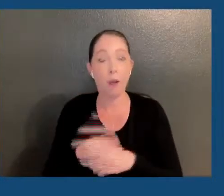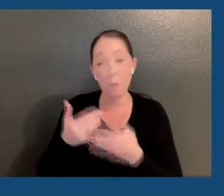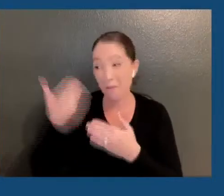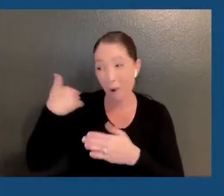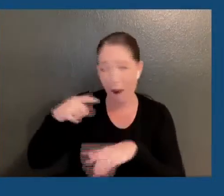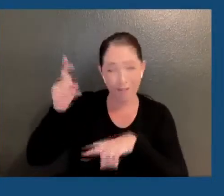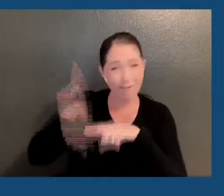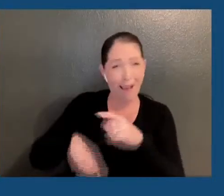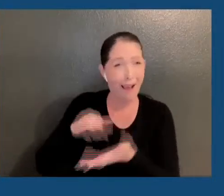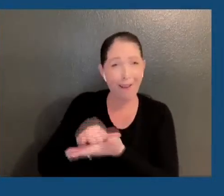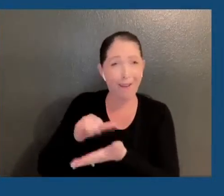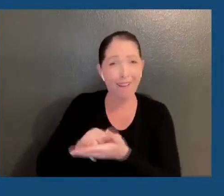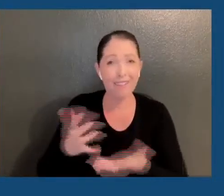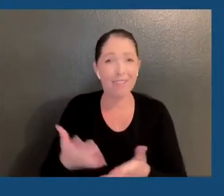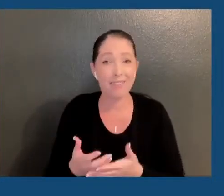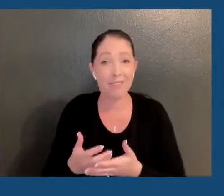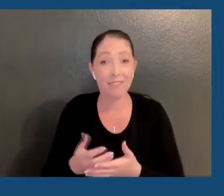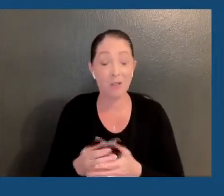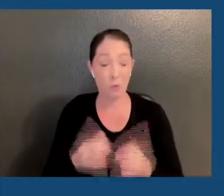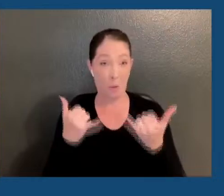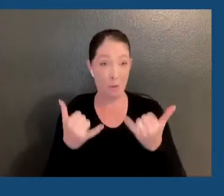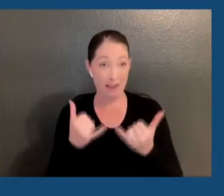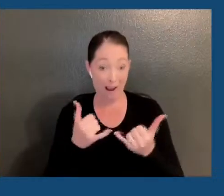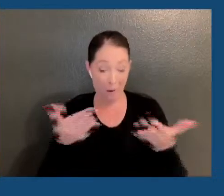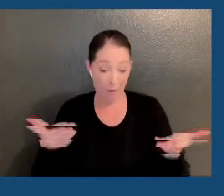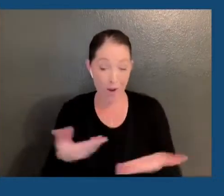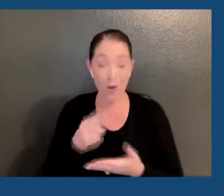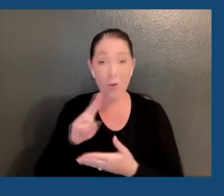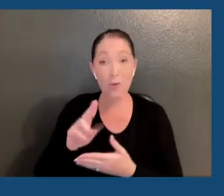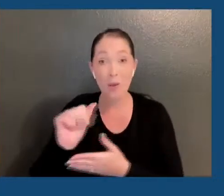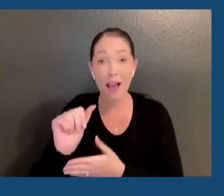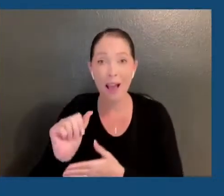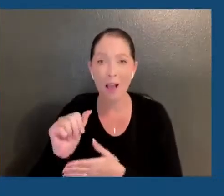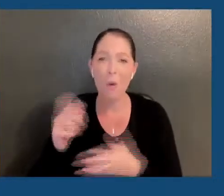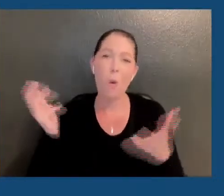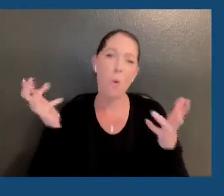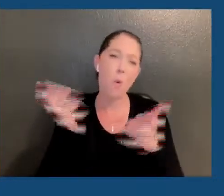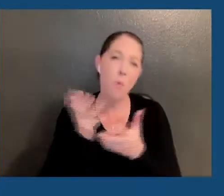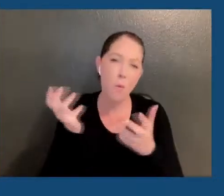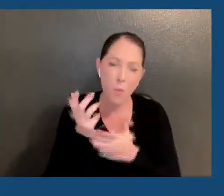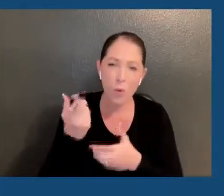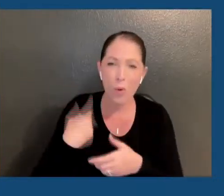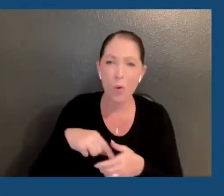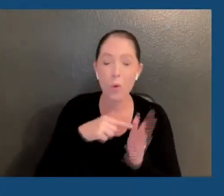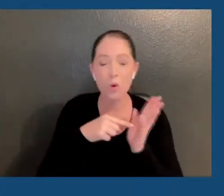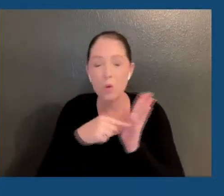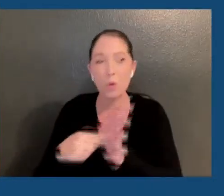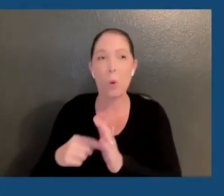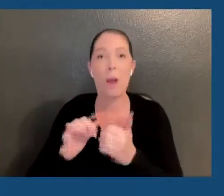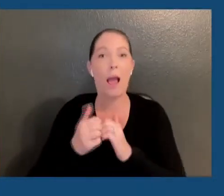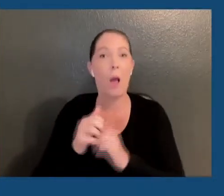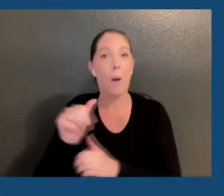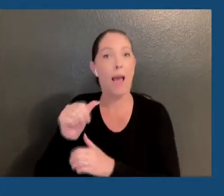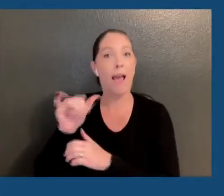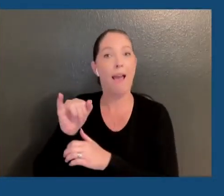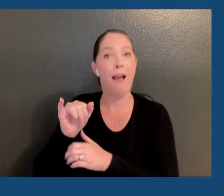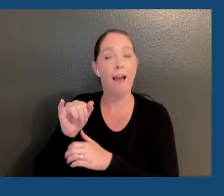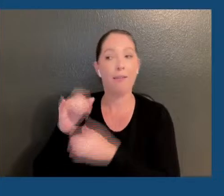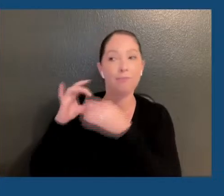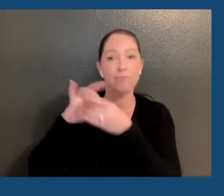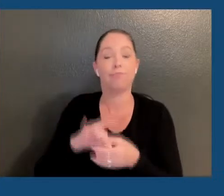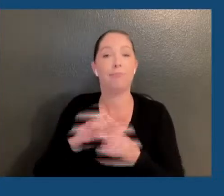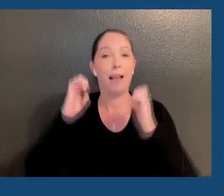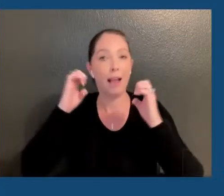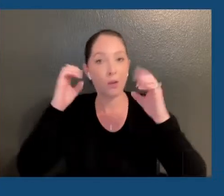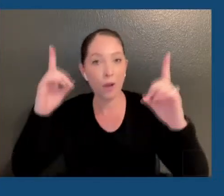are doing at UAlbany is we are showing how AI can be used in education. Our AI Plus